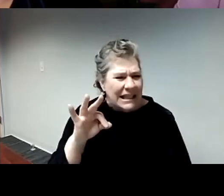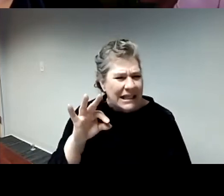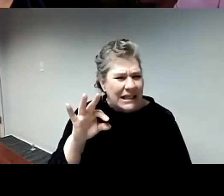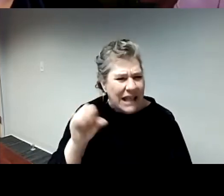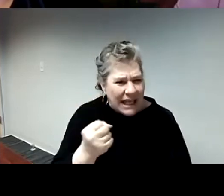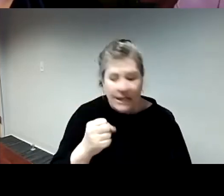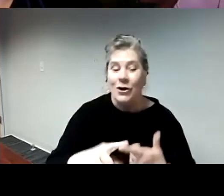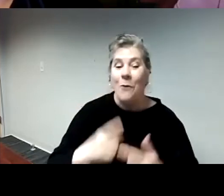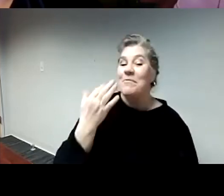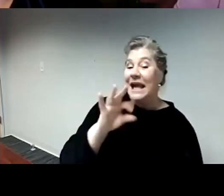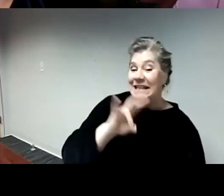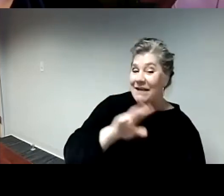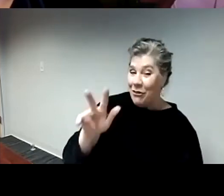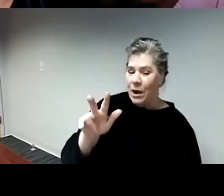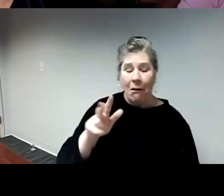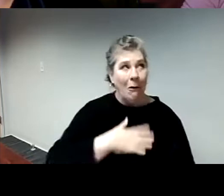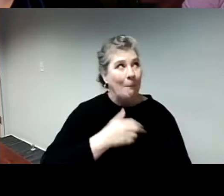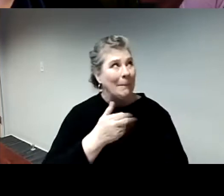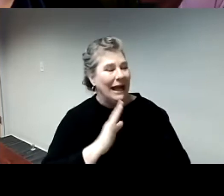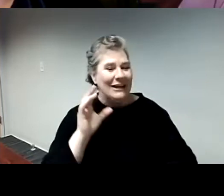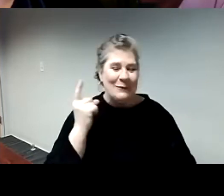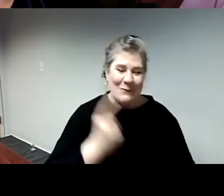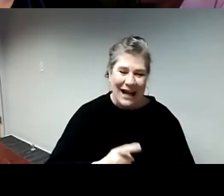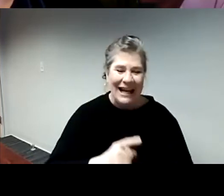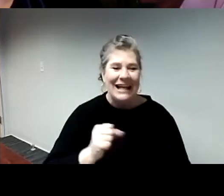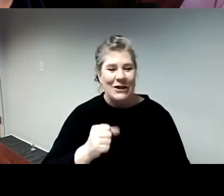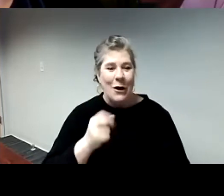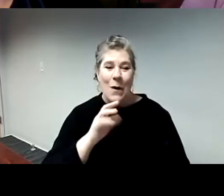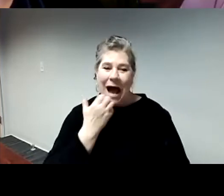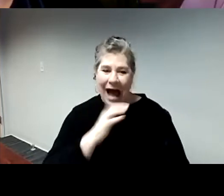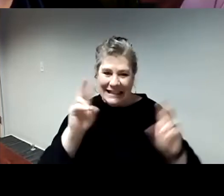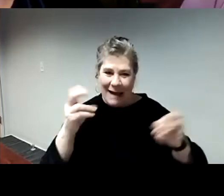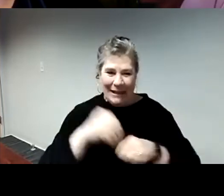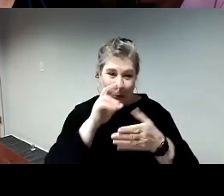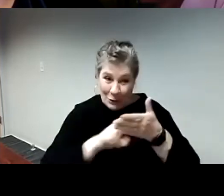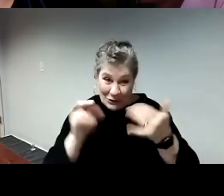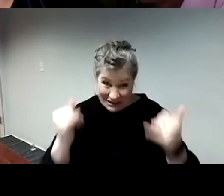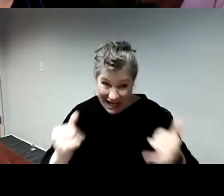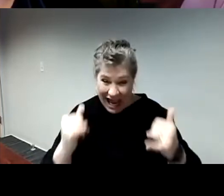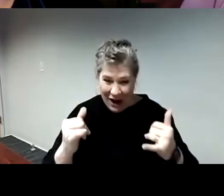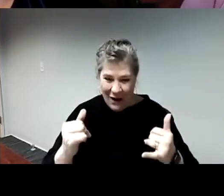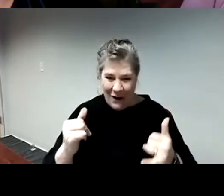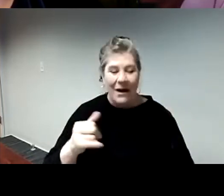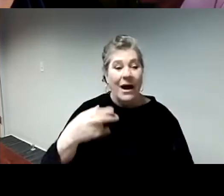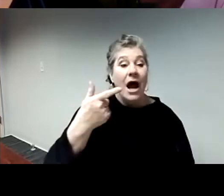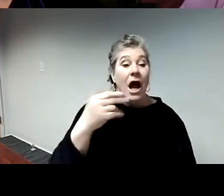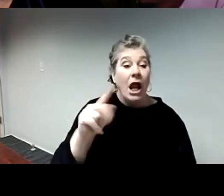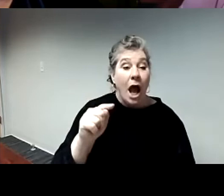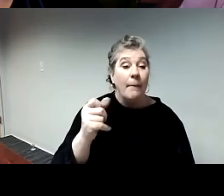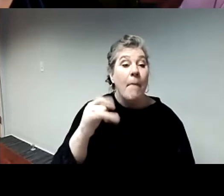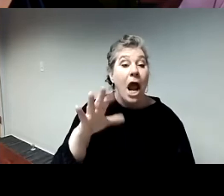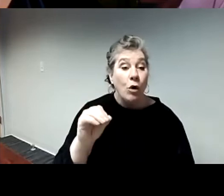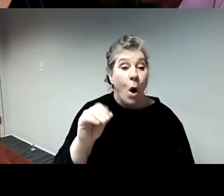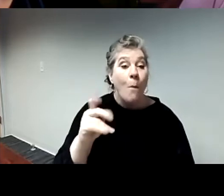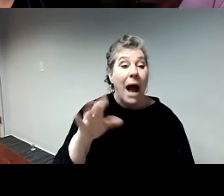was 73, actually. Oh my gosh. Okay. So a hot topic in research these days is like the gut microbiome, like the bacteria in our